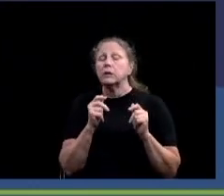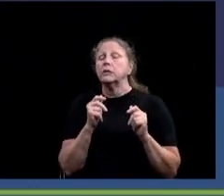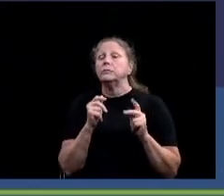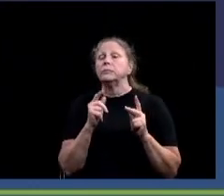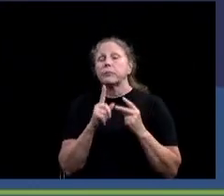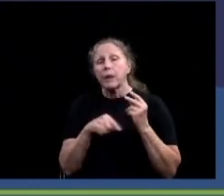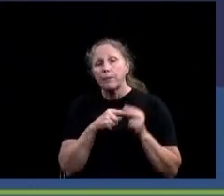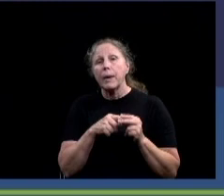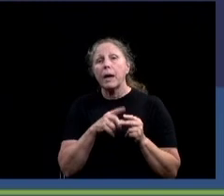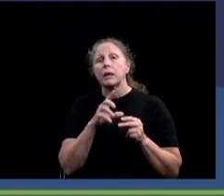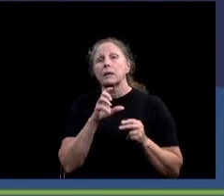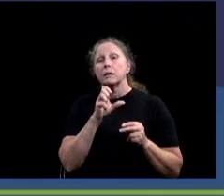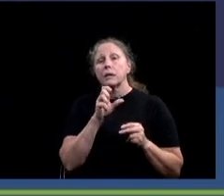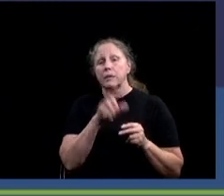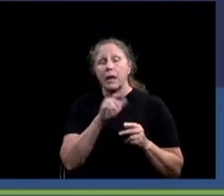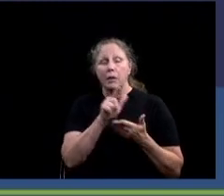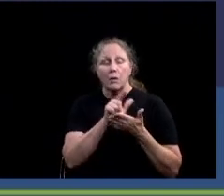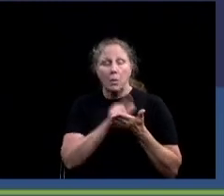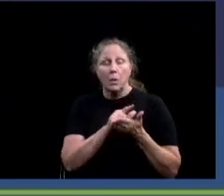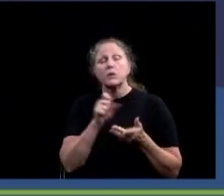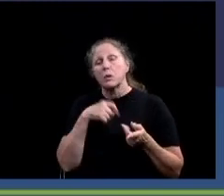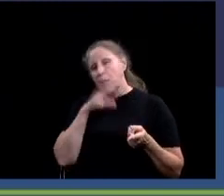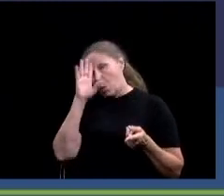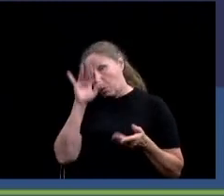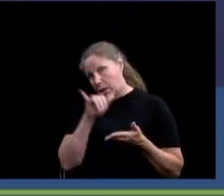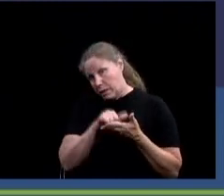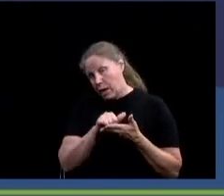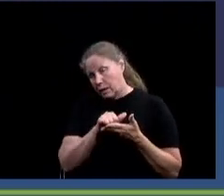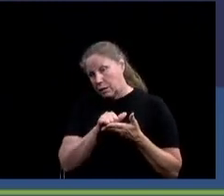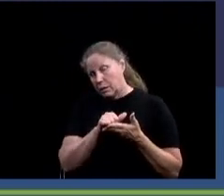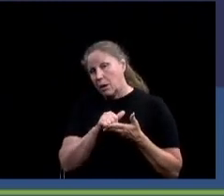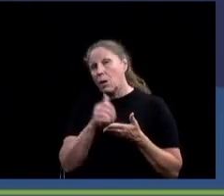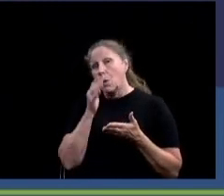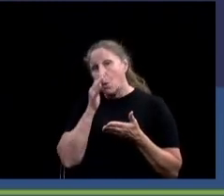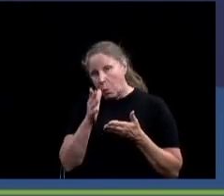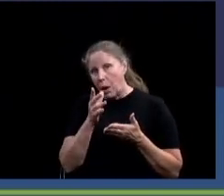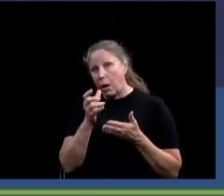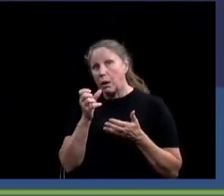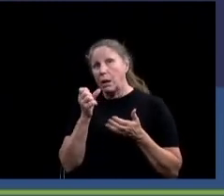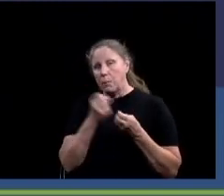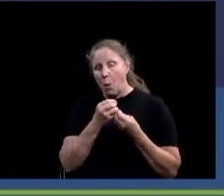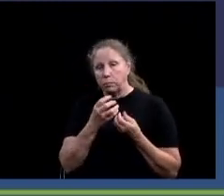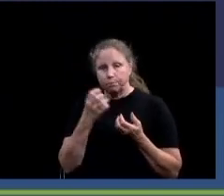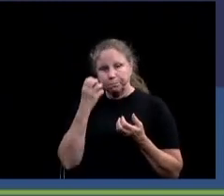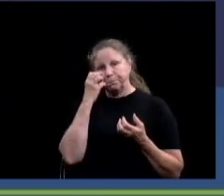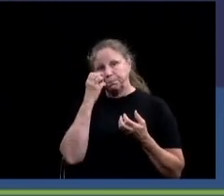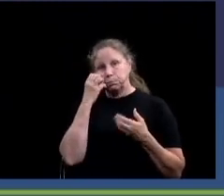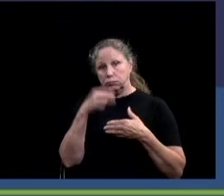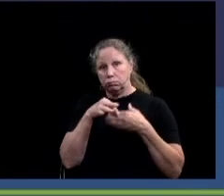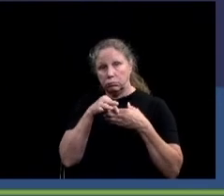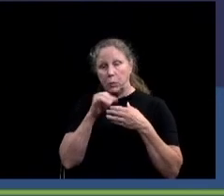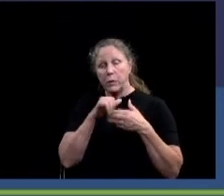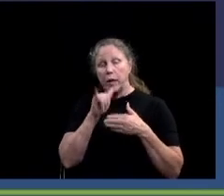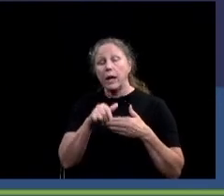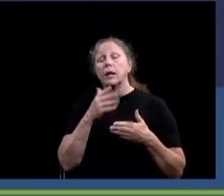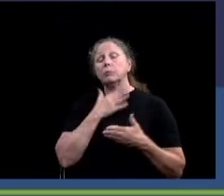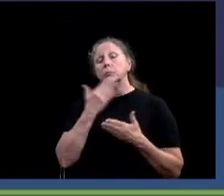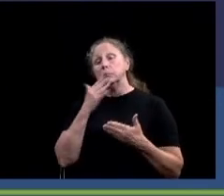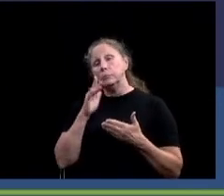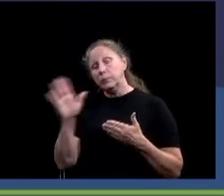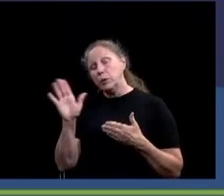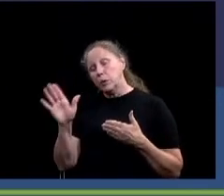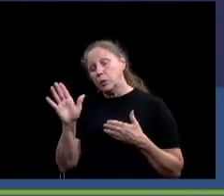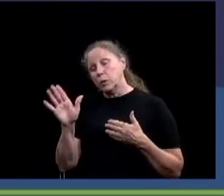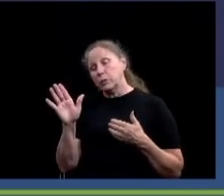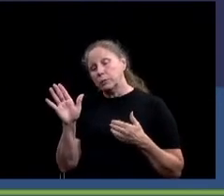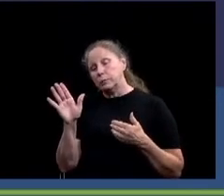that they do get to more things about that. And I appreciate the fact that in your diligence and